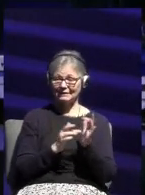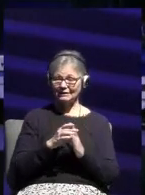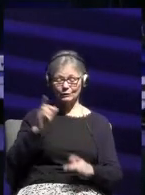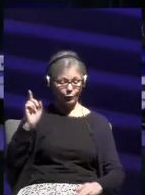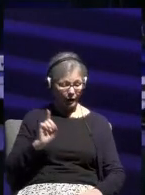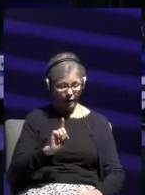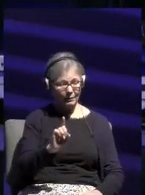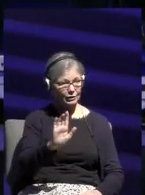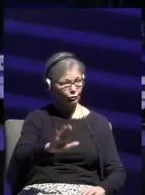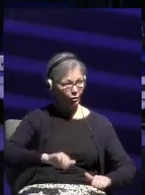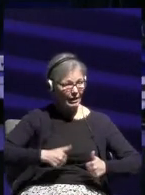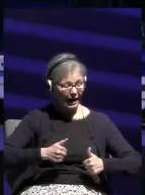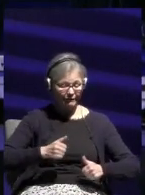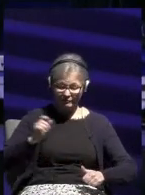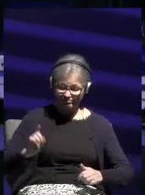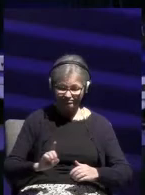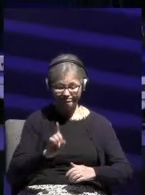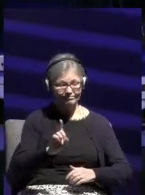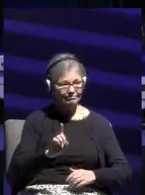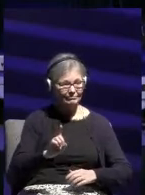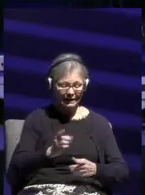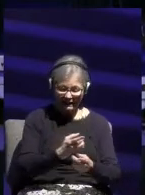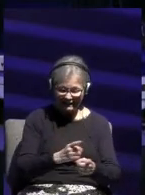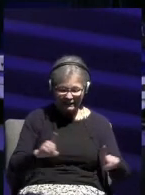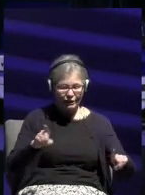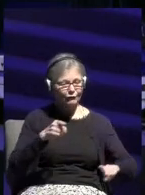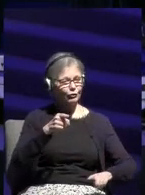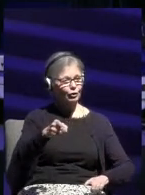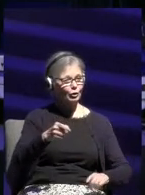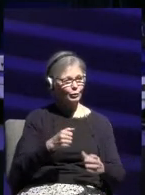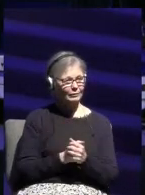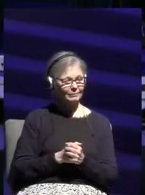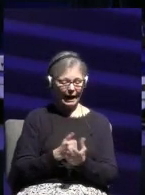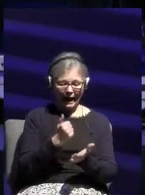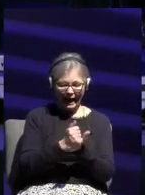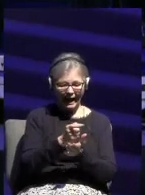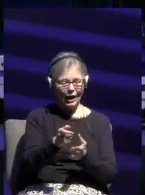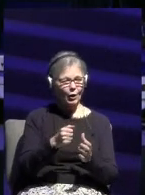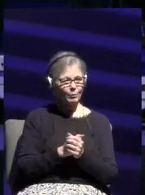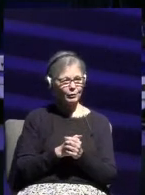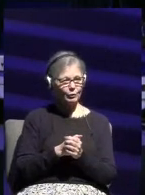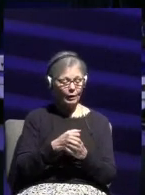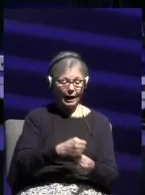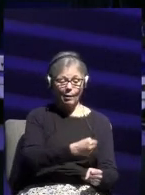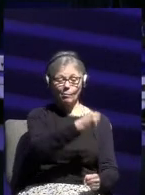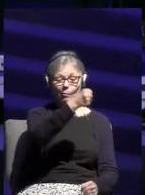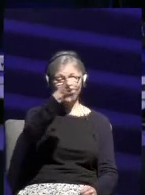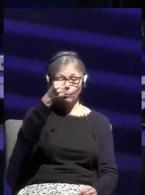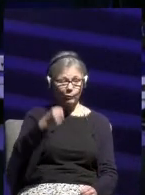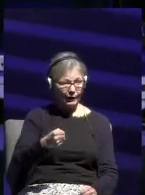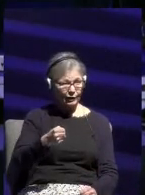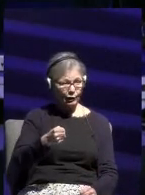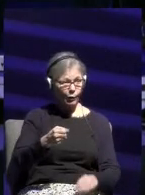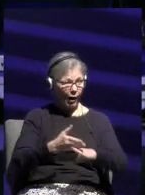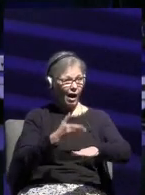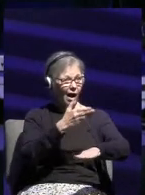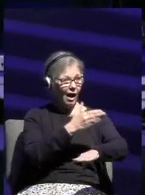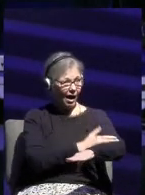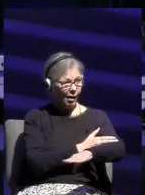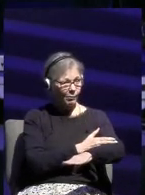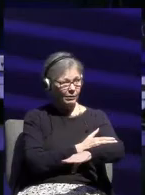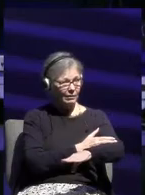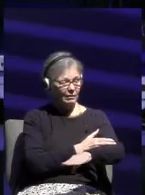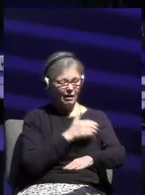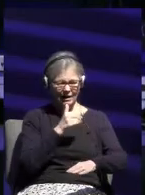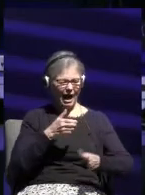your life so he can deliver you and I out, and so that he can bring us up with him. He does not